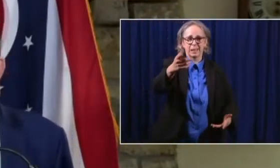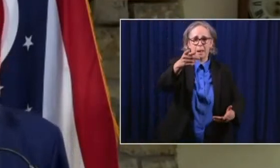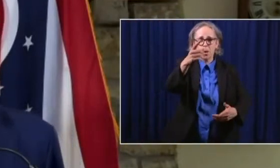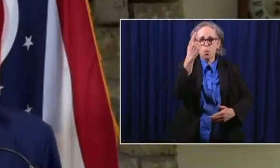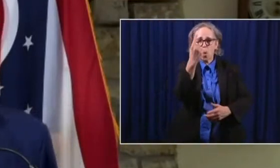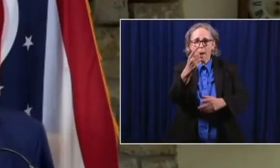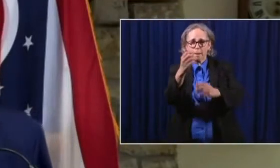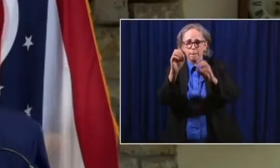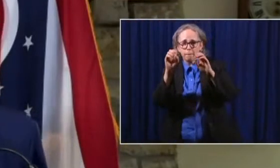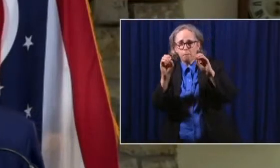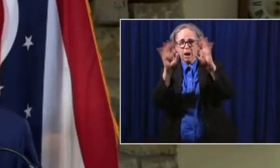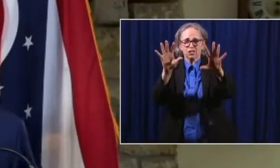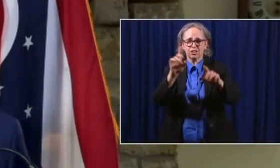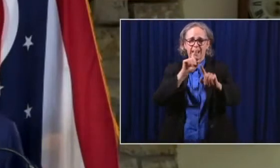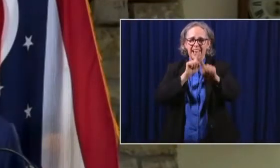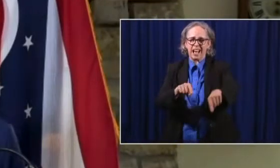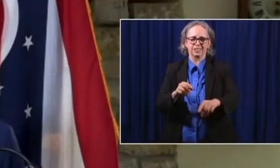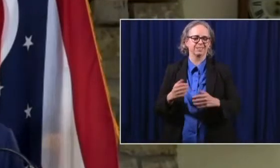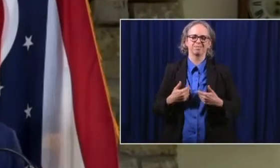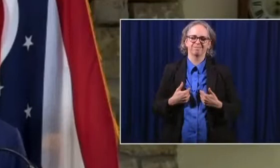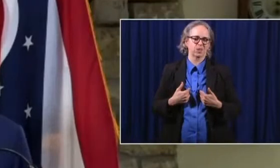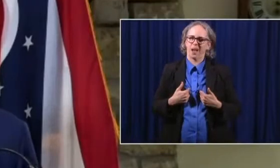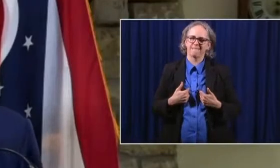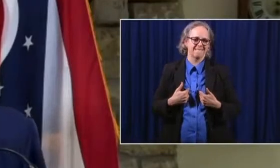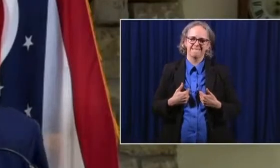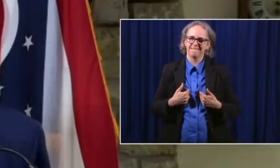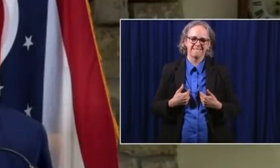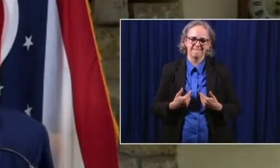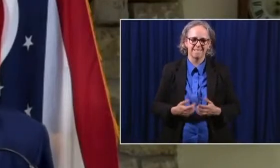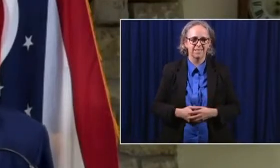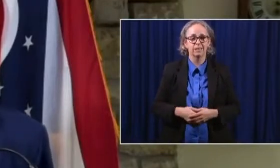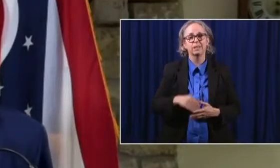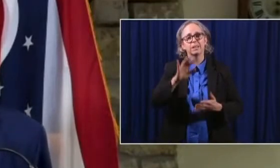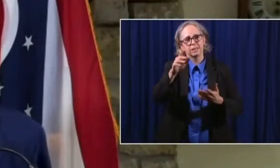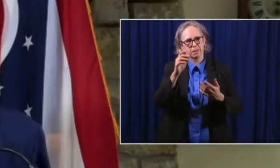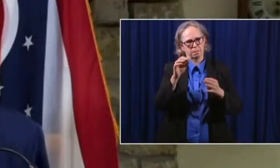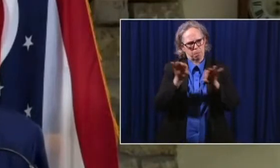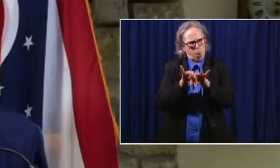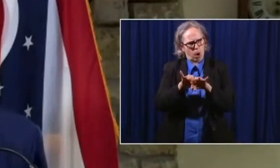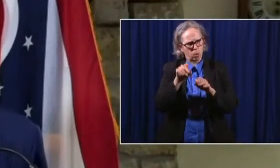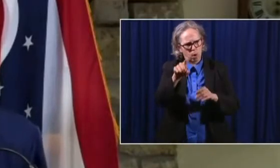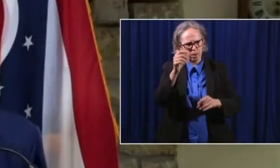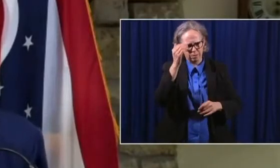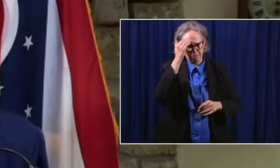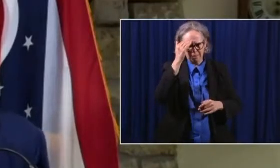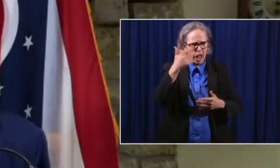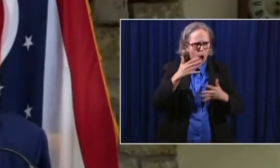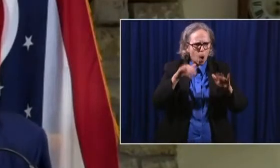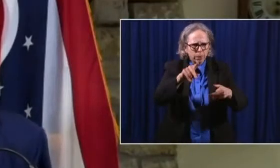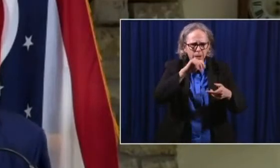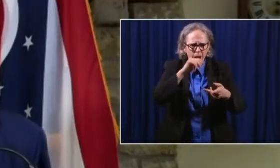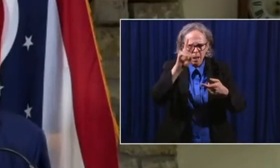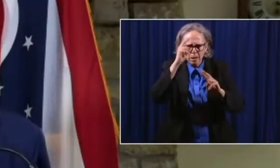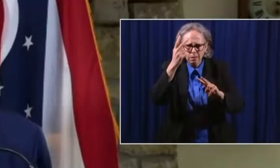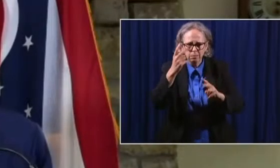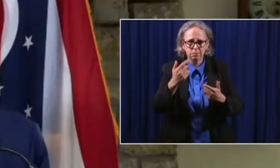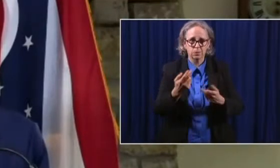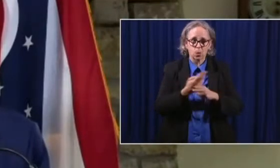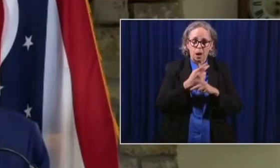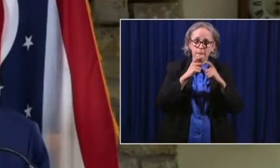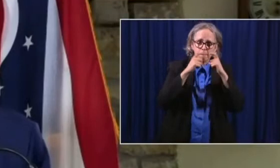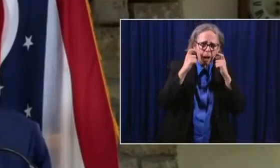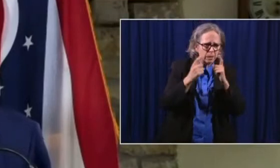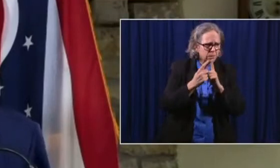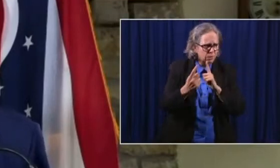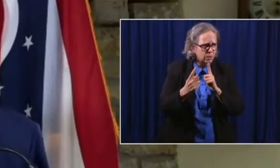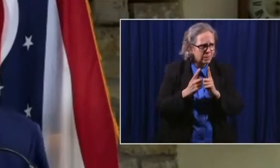To take your first question, unless I misunderstood it, in regard to masks, social distancing, the current strategy is